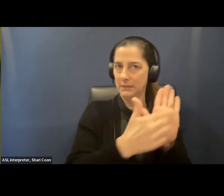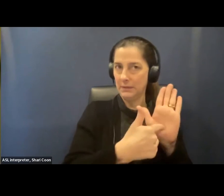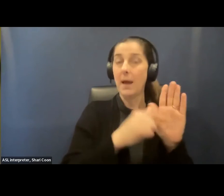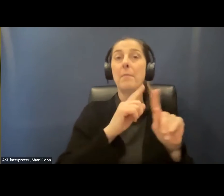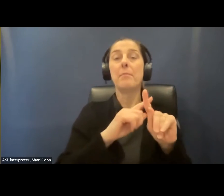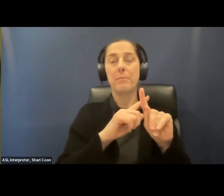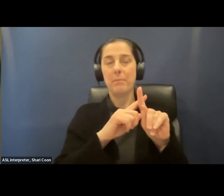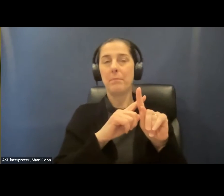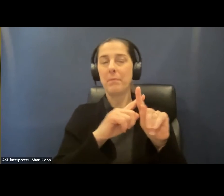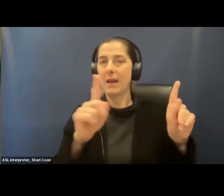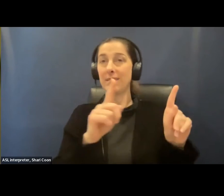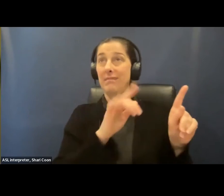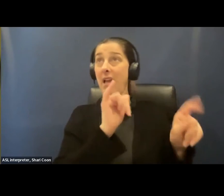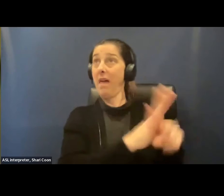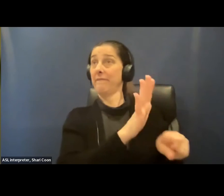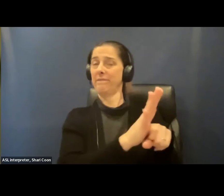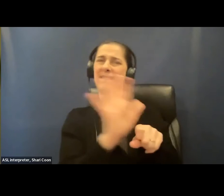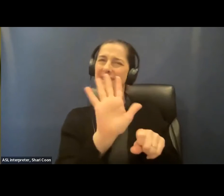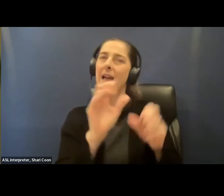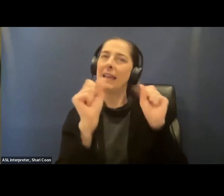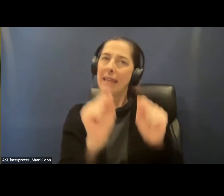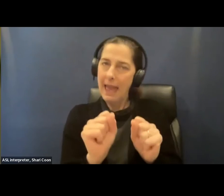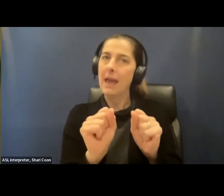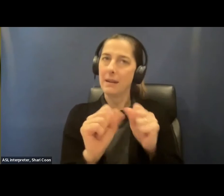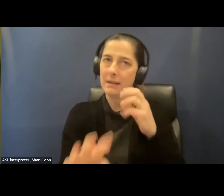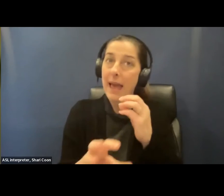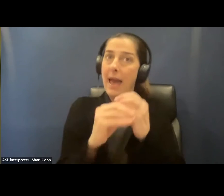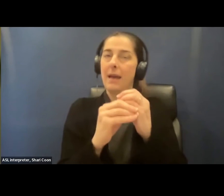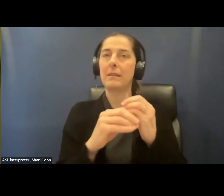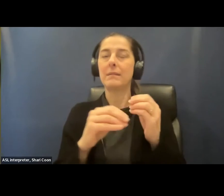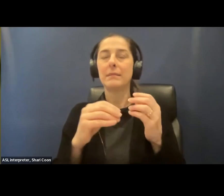that at other points, because I can just tell you personally,